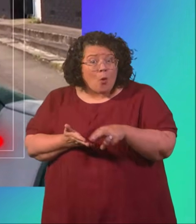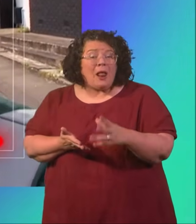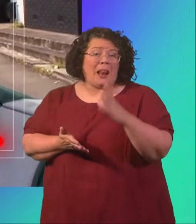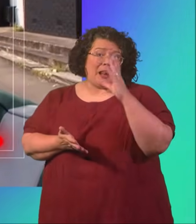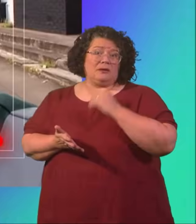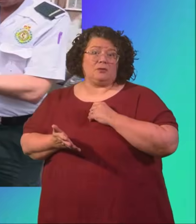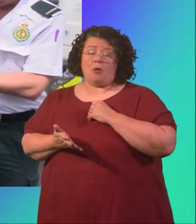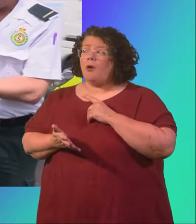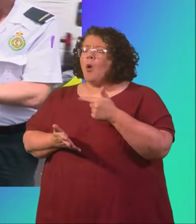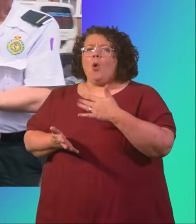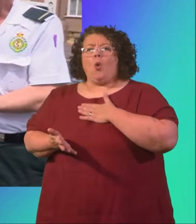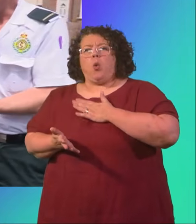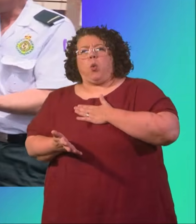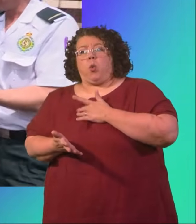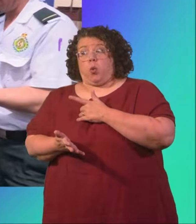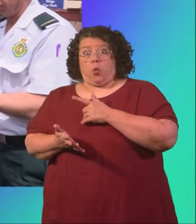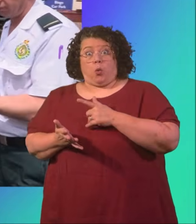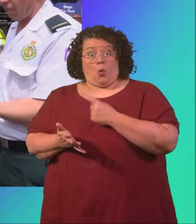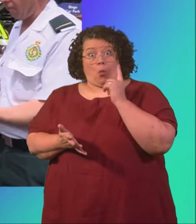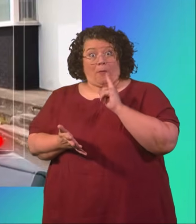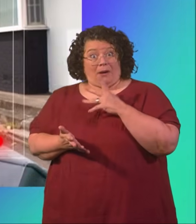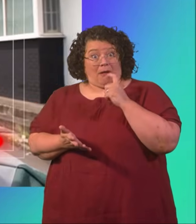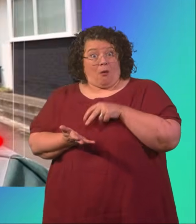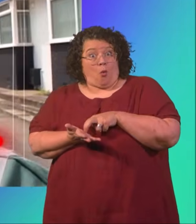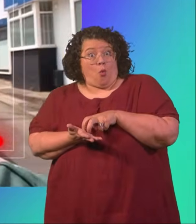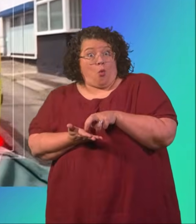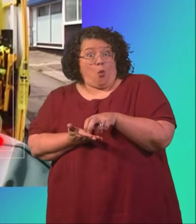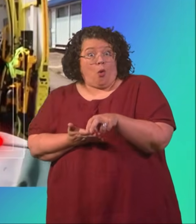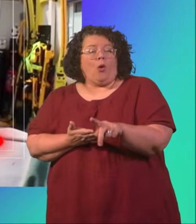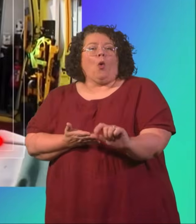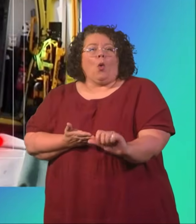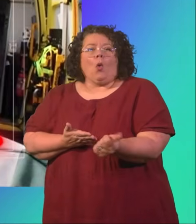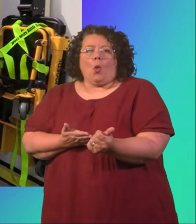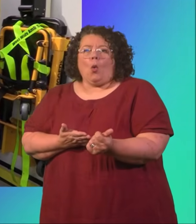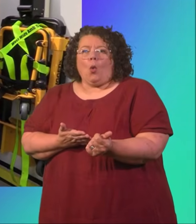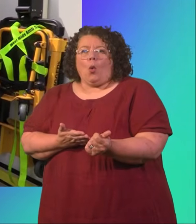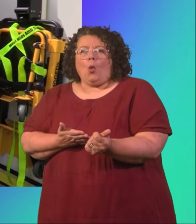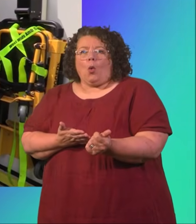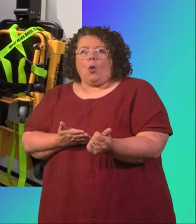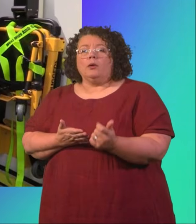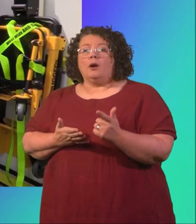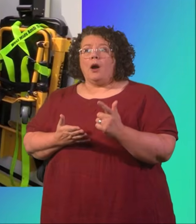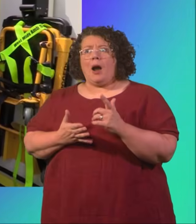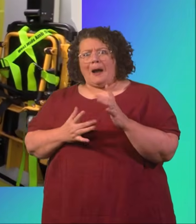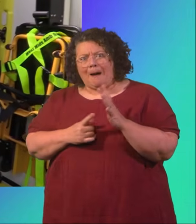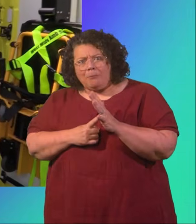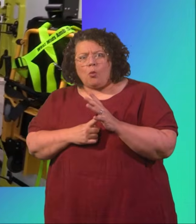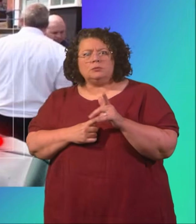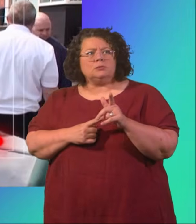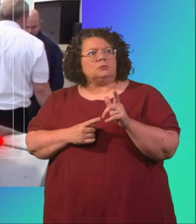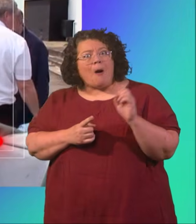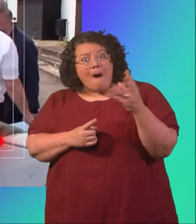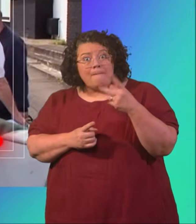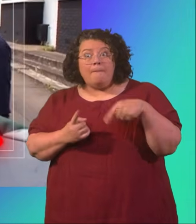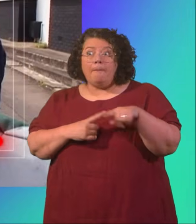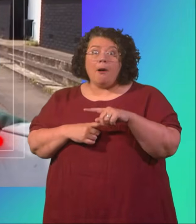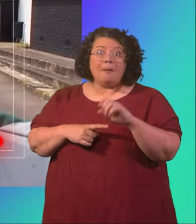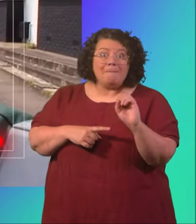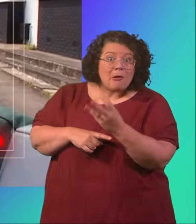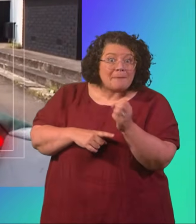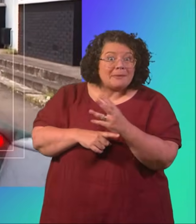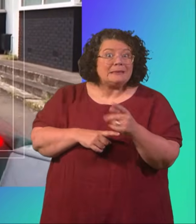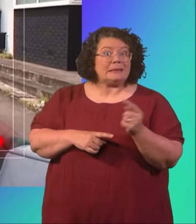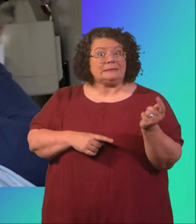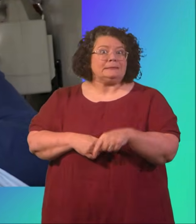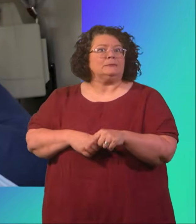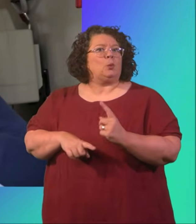able to walk into the ambulance by herself, and that's a really good sign. It's really important that the ambulance was here and the paramedics were here as quickly as we were. She's